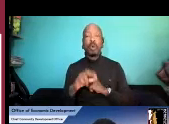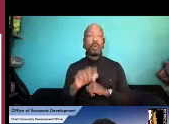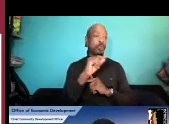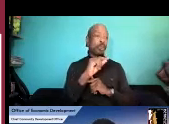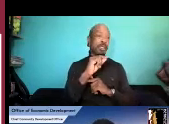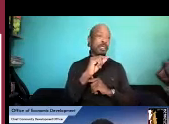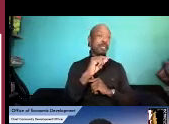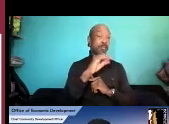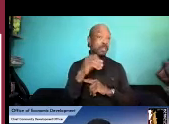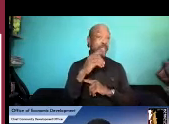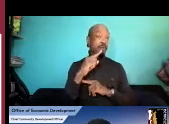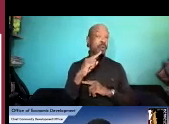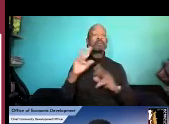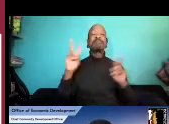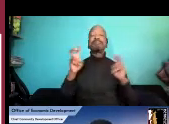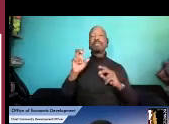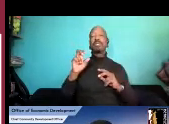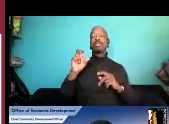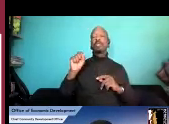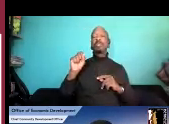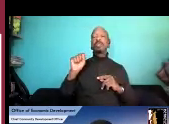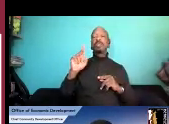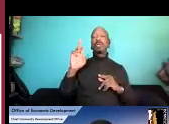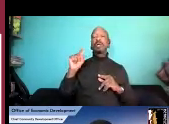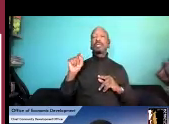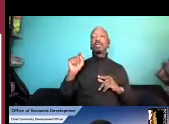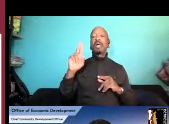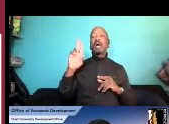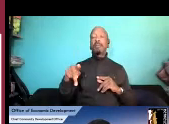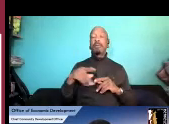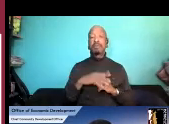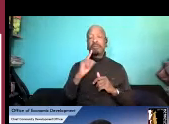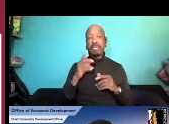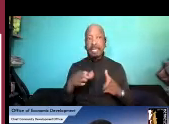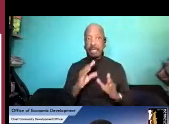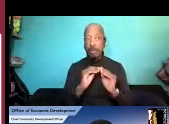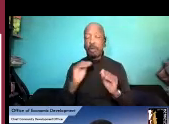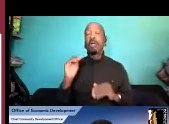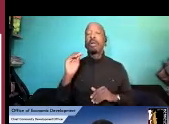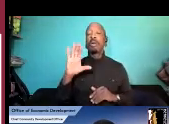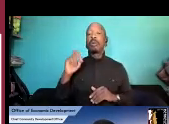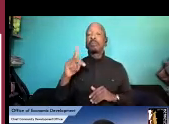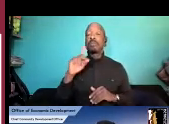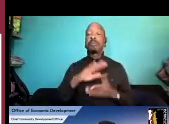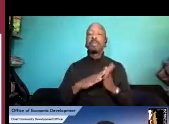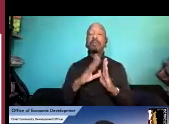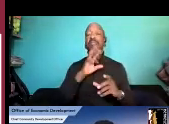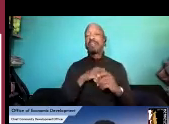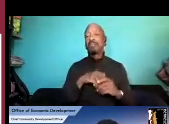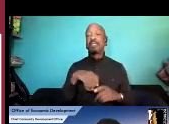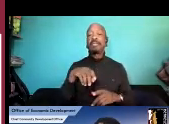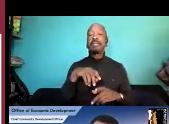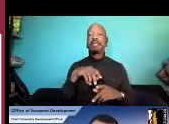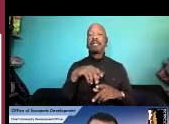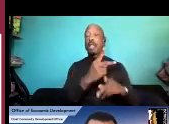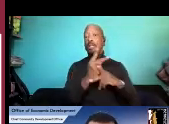startup. So we think this will allow more cooperatives to be eligible for our revolving loan fund. Because, you